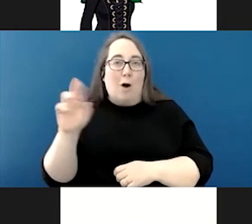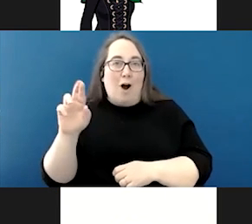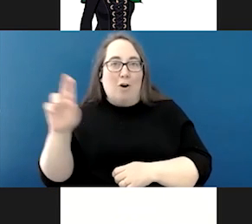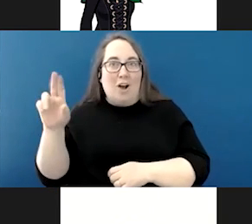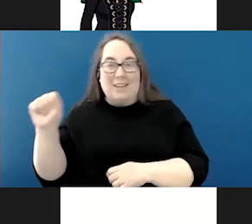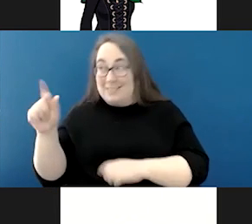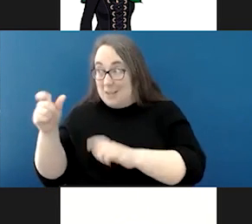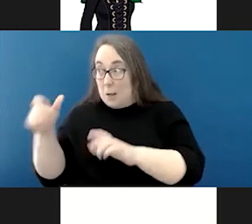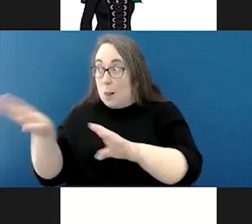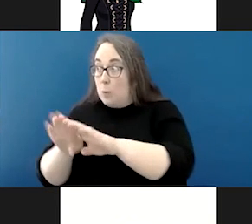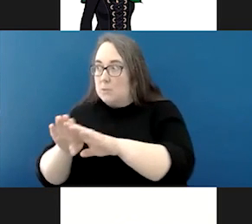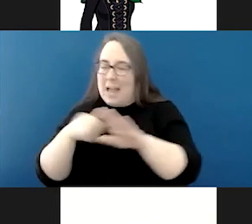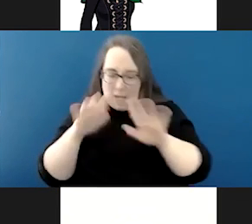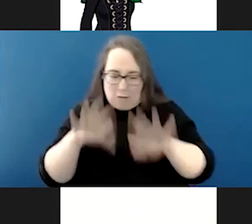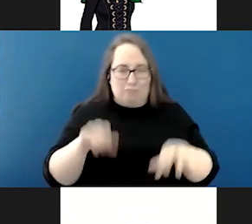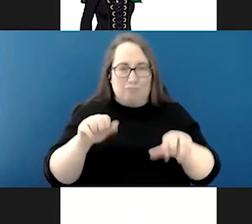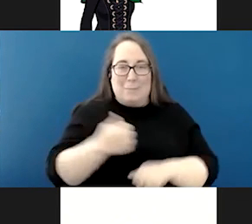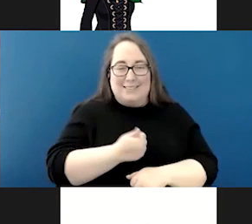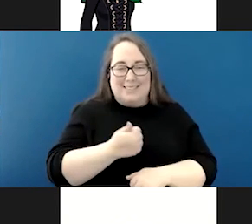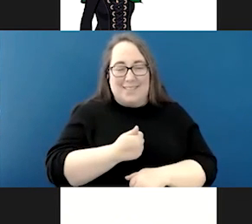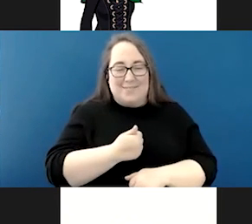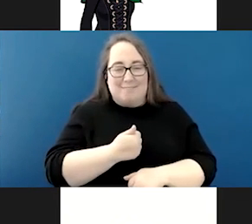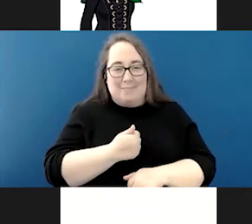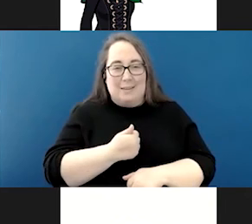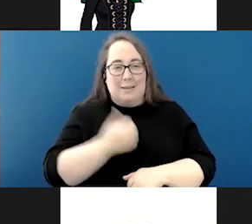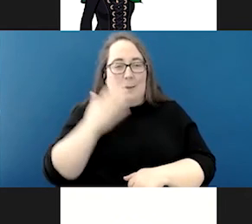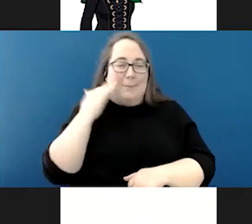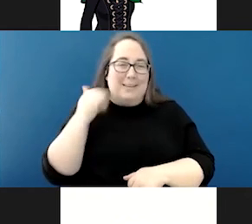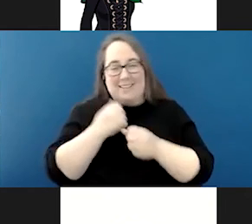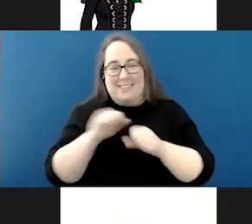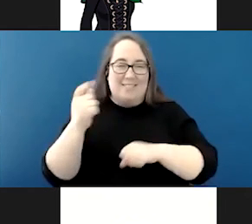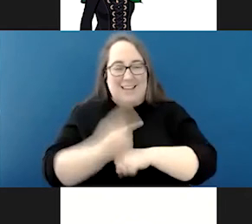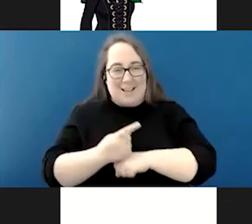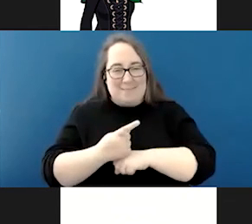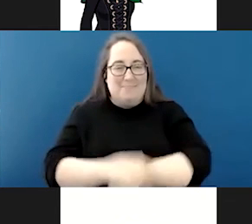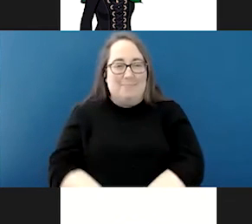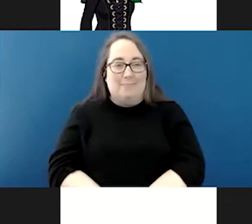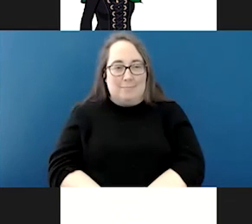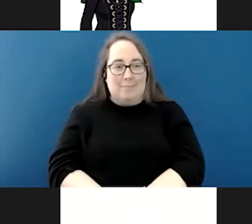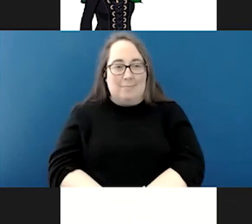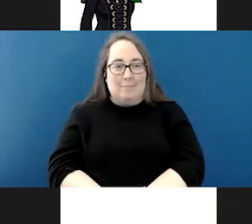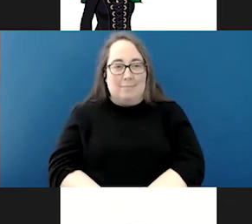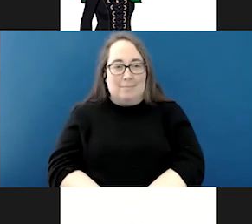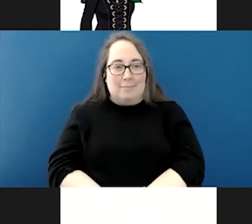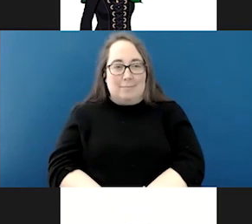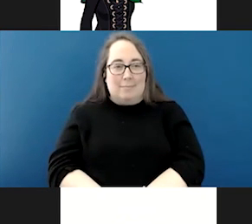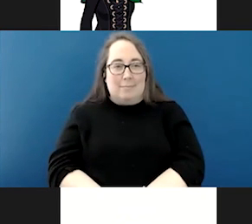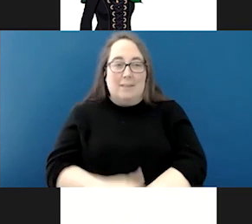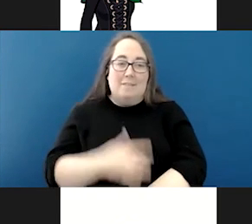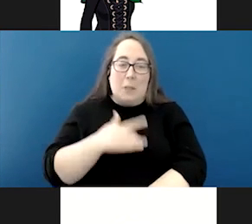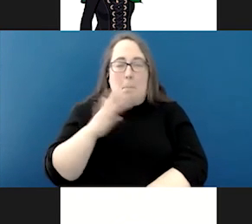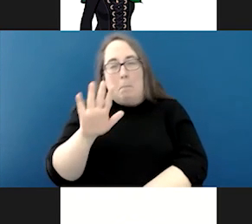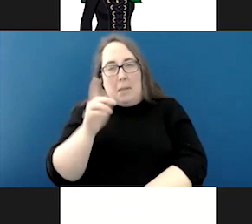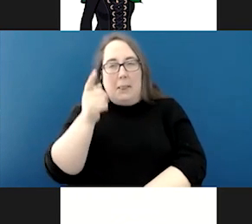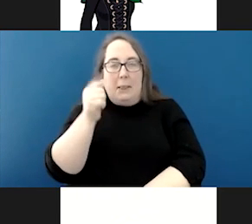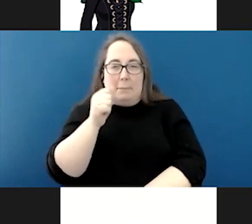definitely just do it myself because I saved the day. Now I do feel like my mask might look a little plain. If